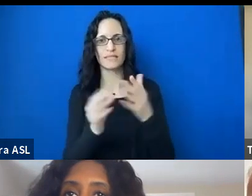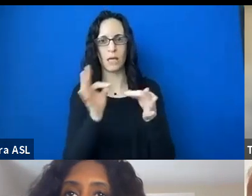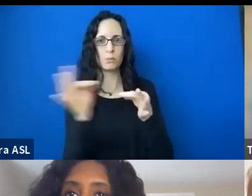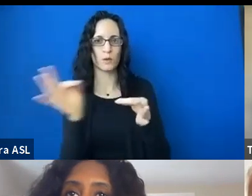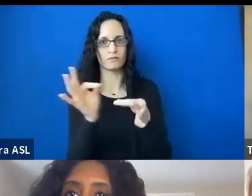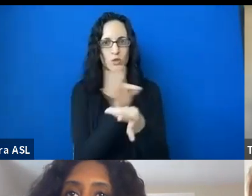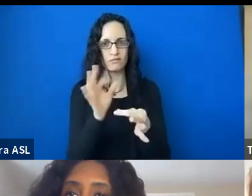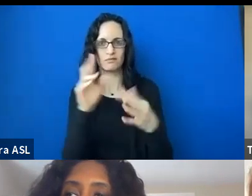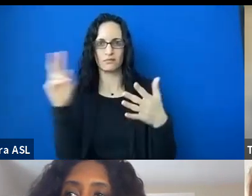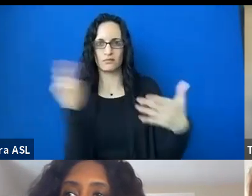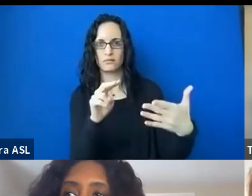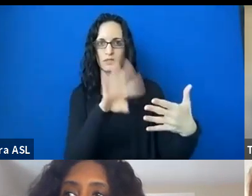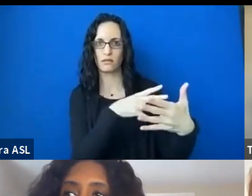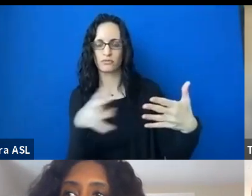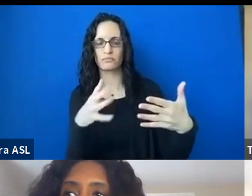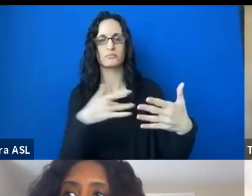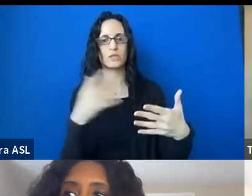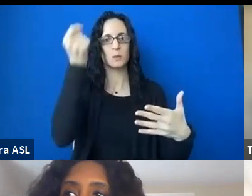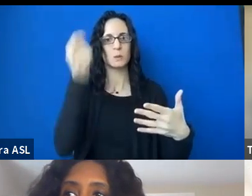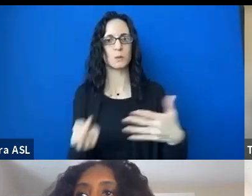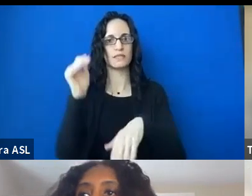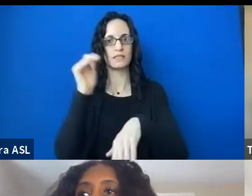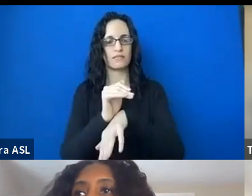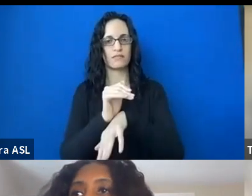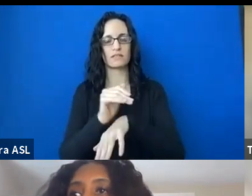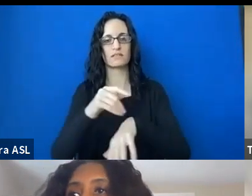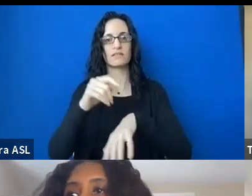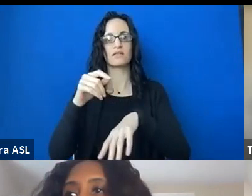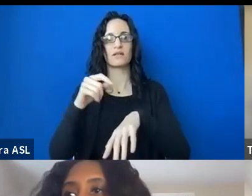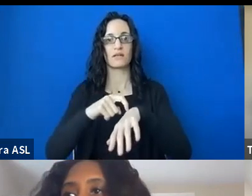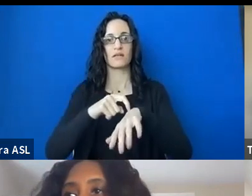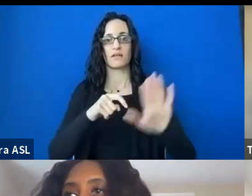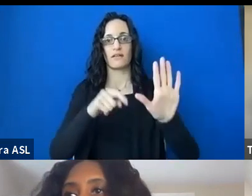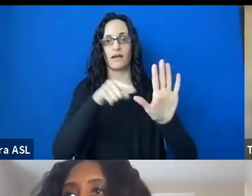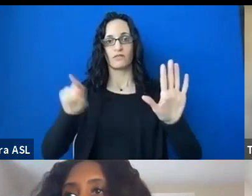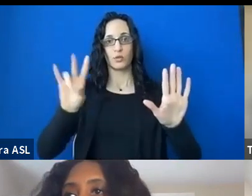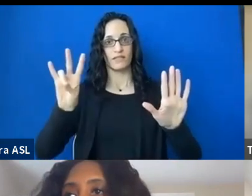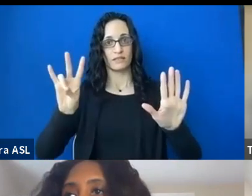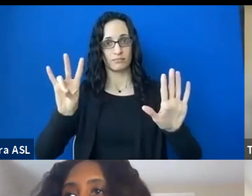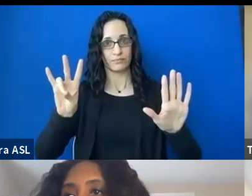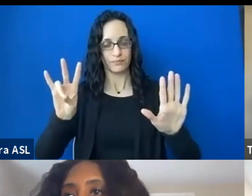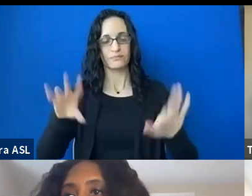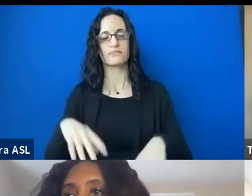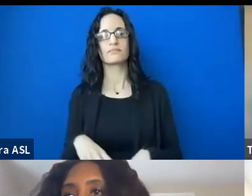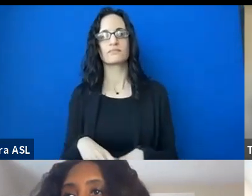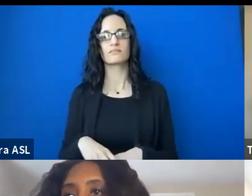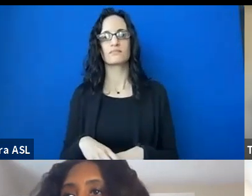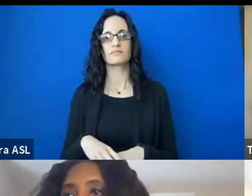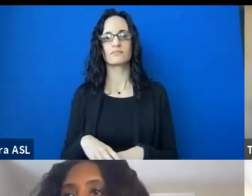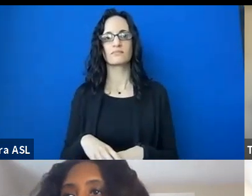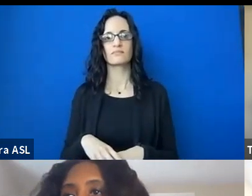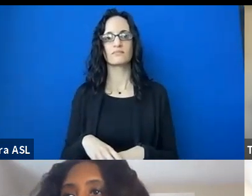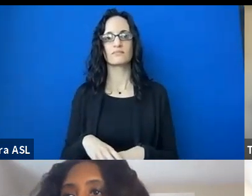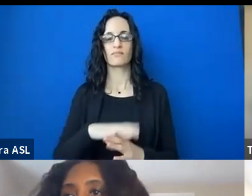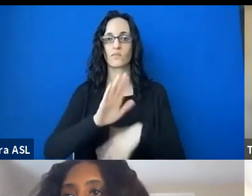calendar, but on Tuesday evenings from 5 p.m. to 7, and at each of our meetings, there will